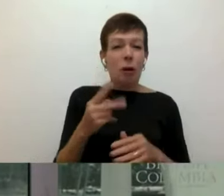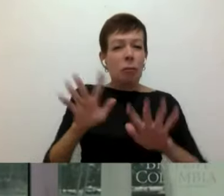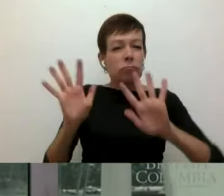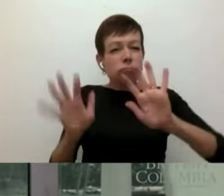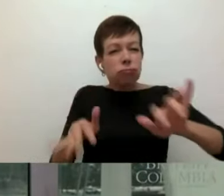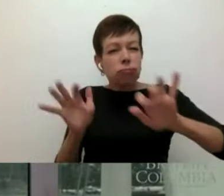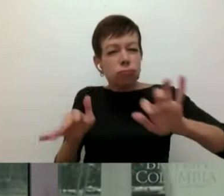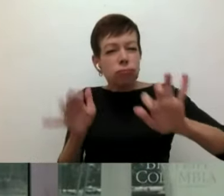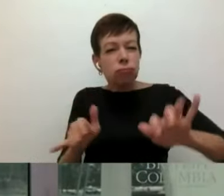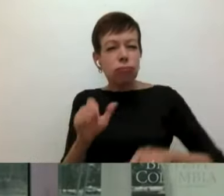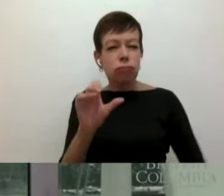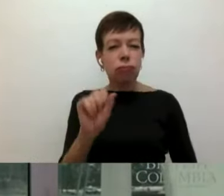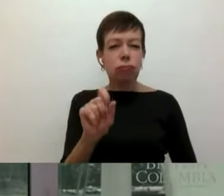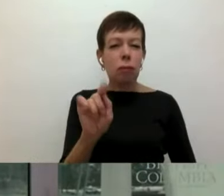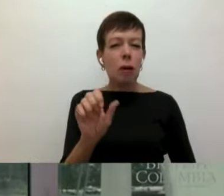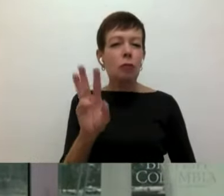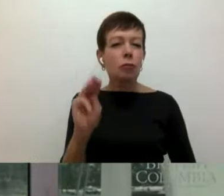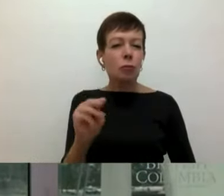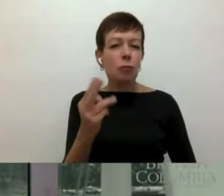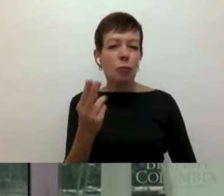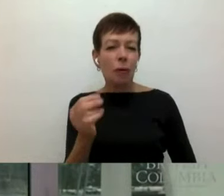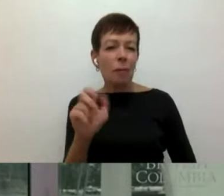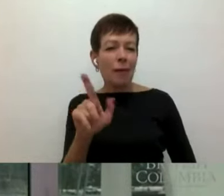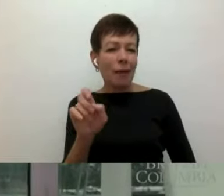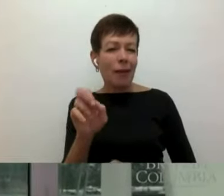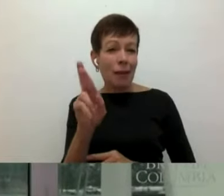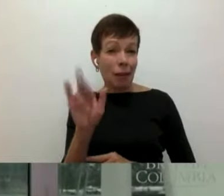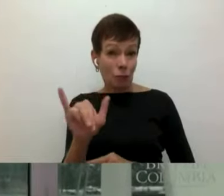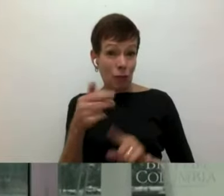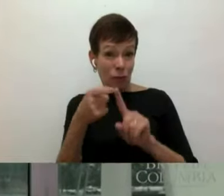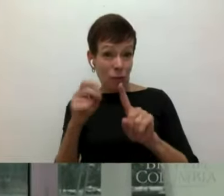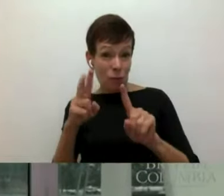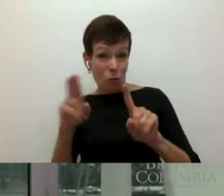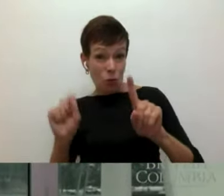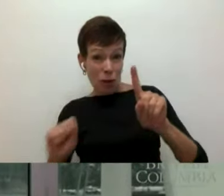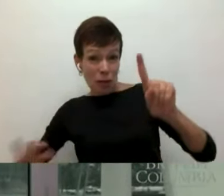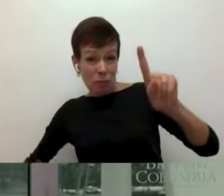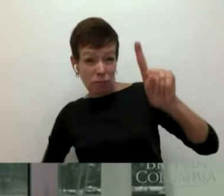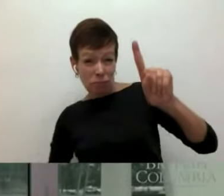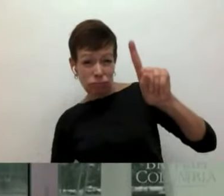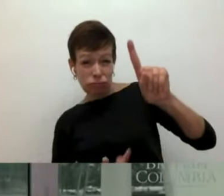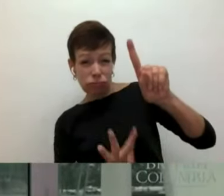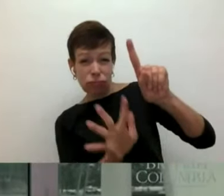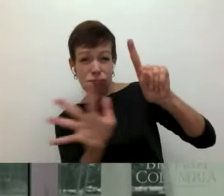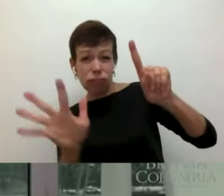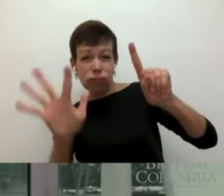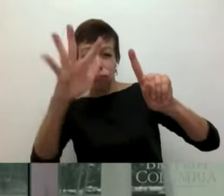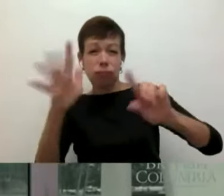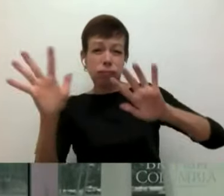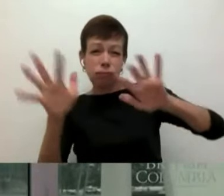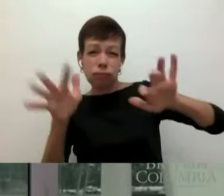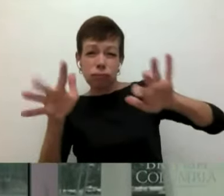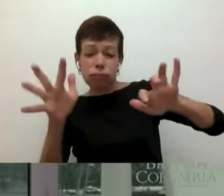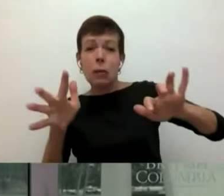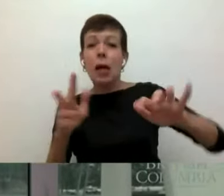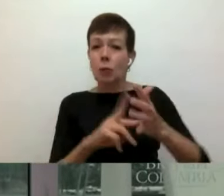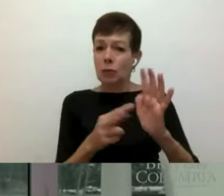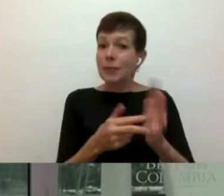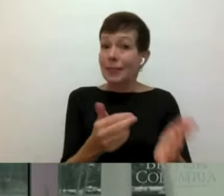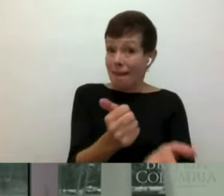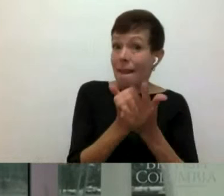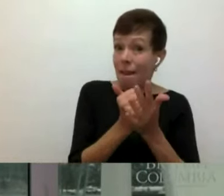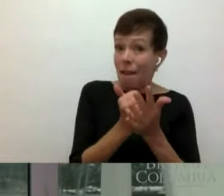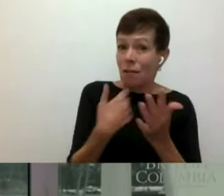Thankfully, yesterday, we saw Tropical Storm Hillary bring a bit of much-needed rain to some parts of British Columbia, which means